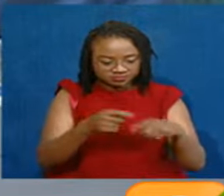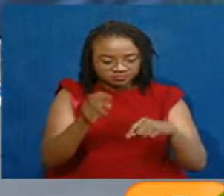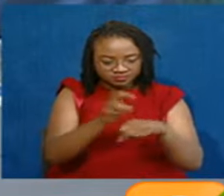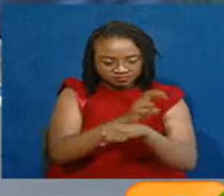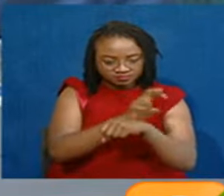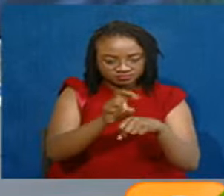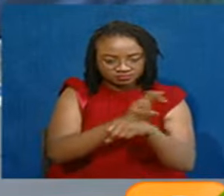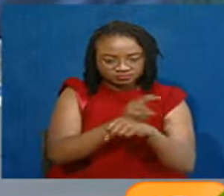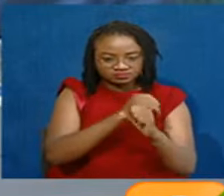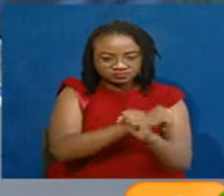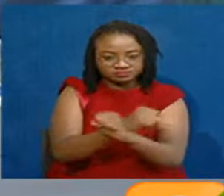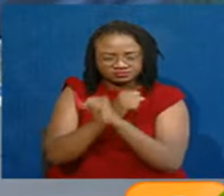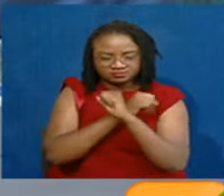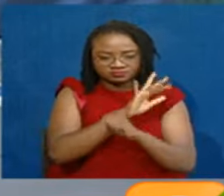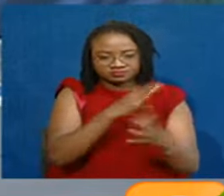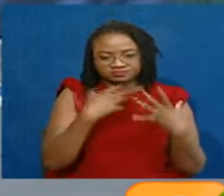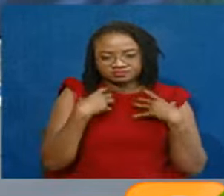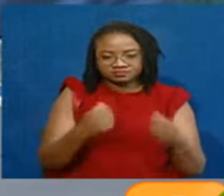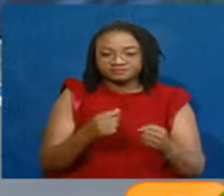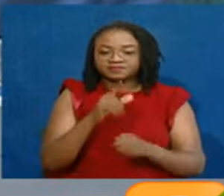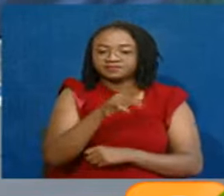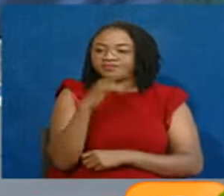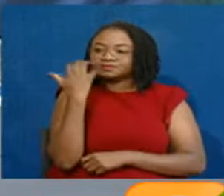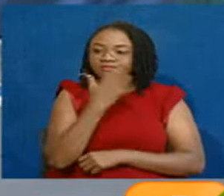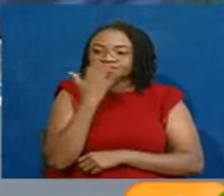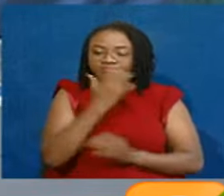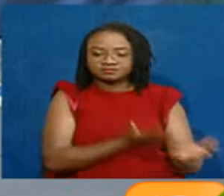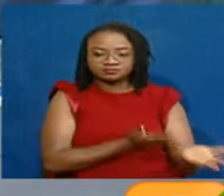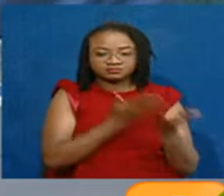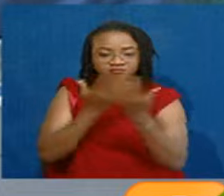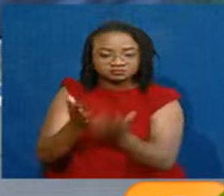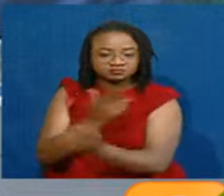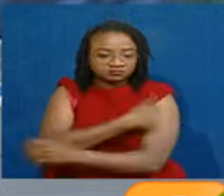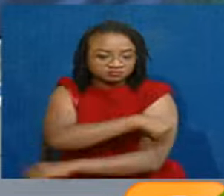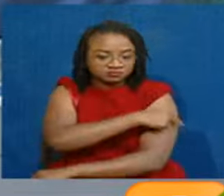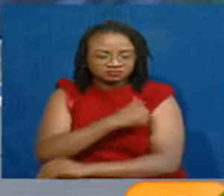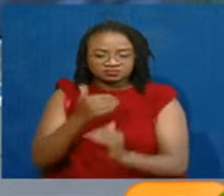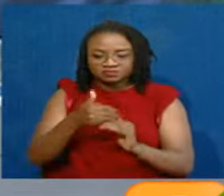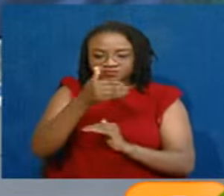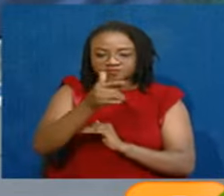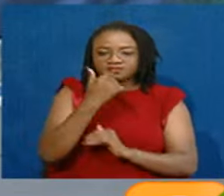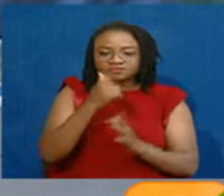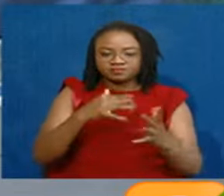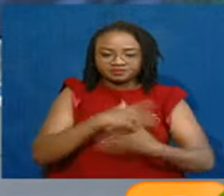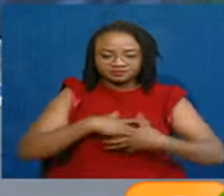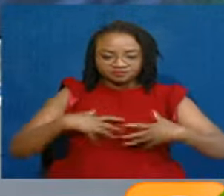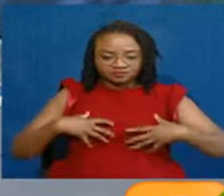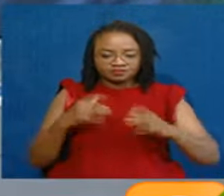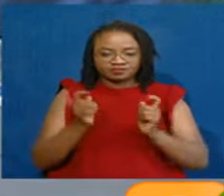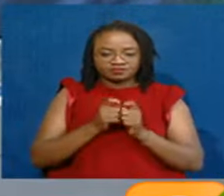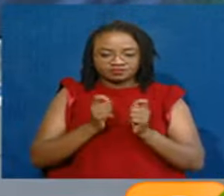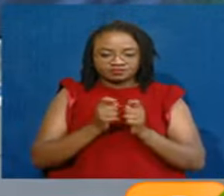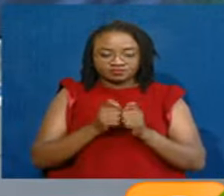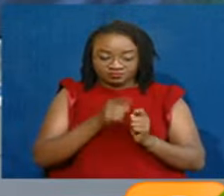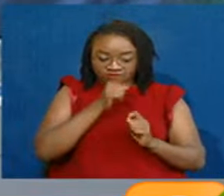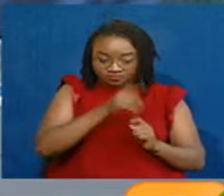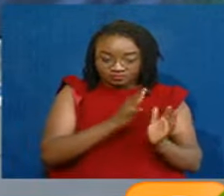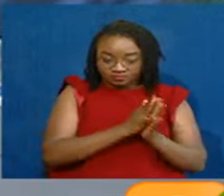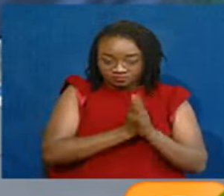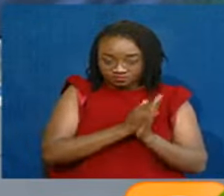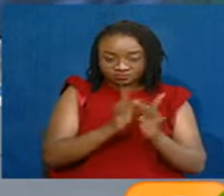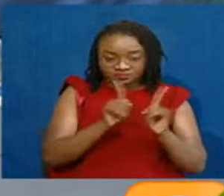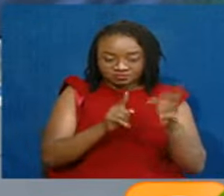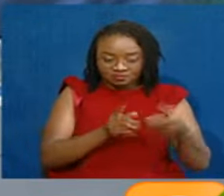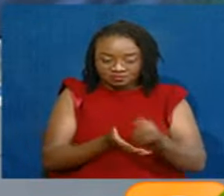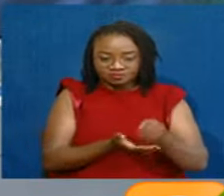complications. Gachagua was rushed to hospital after he complained of chest pain. Back to that report by Brenda Wanga